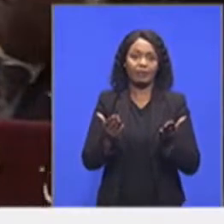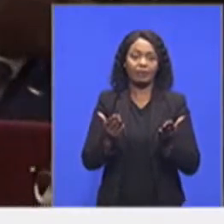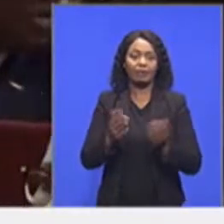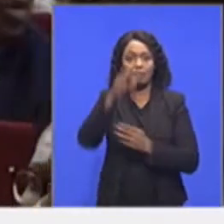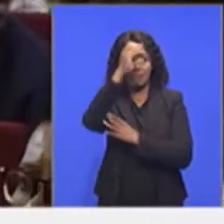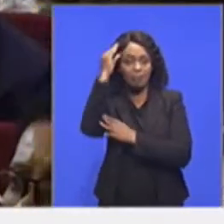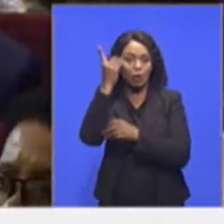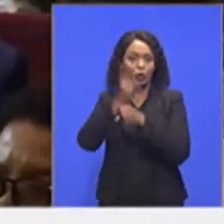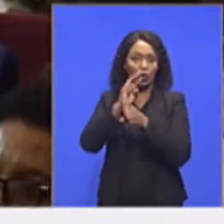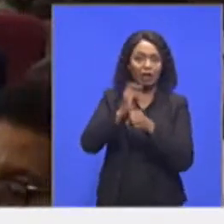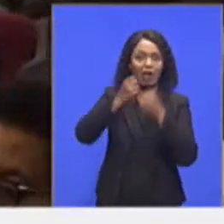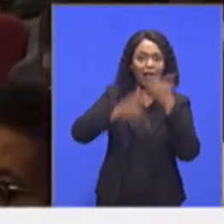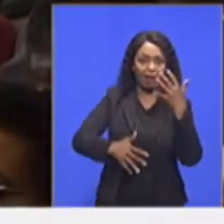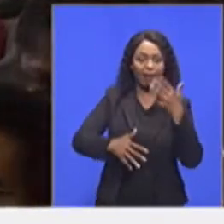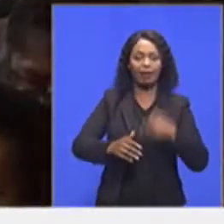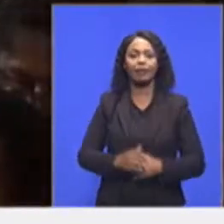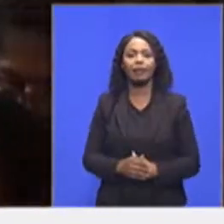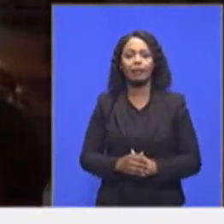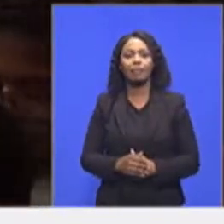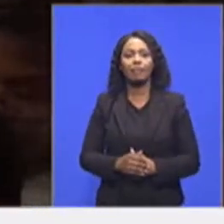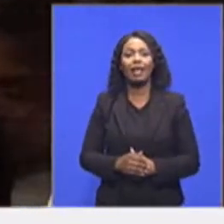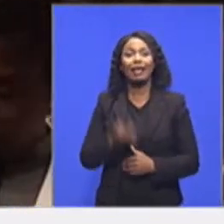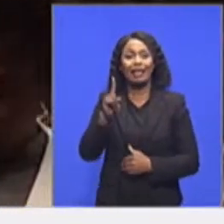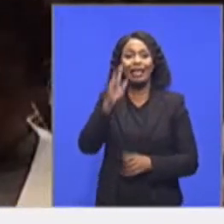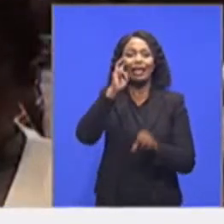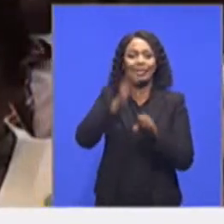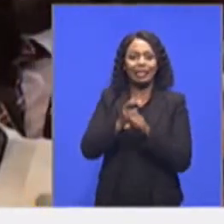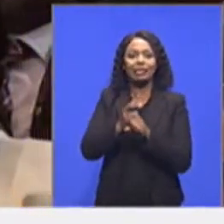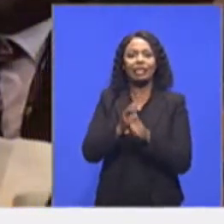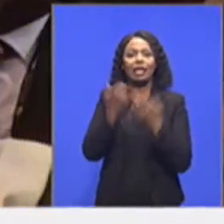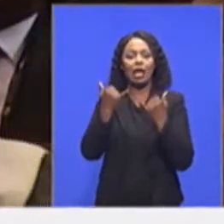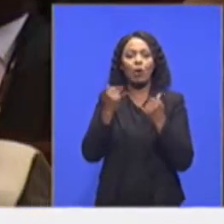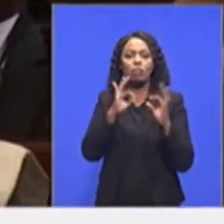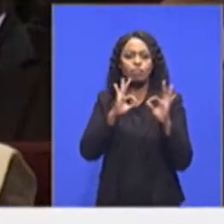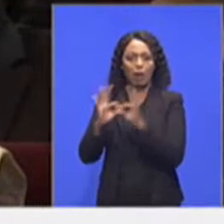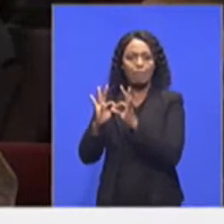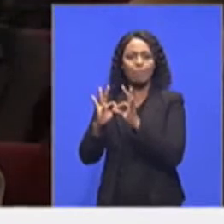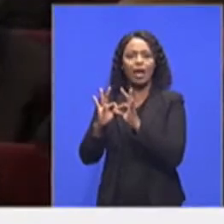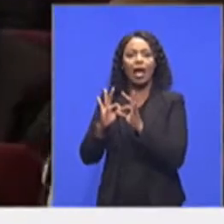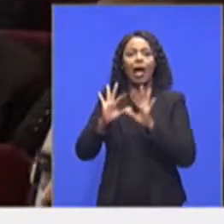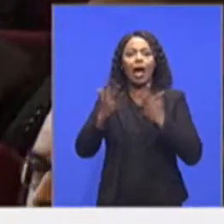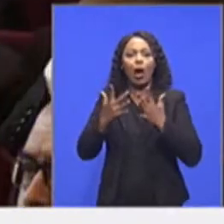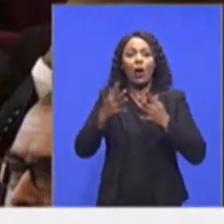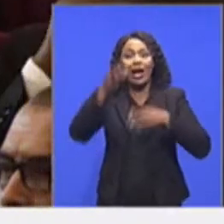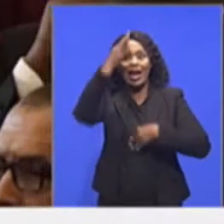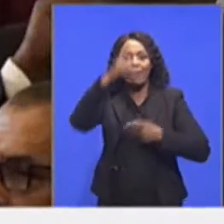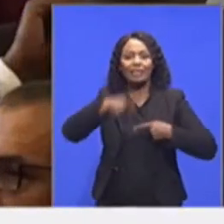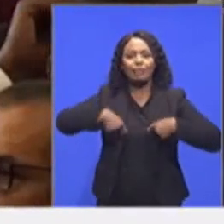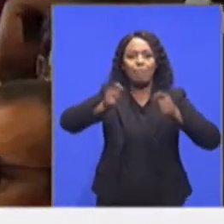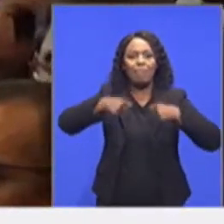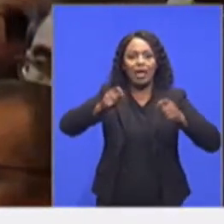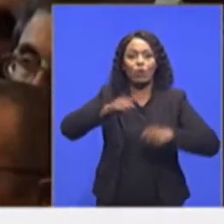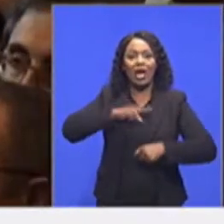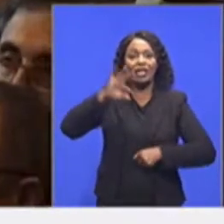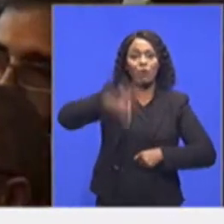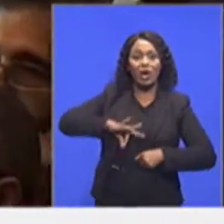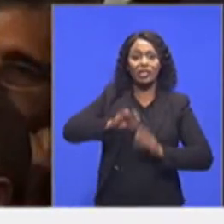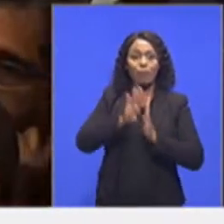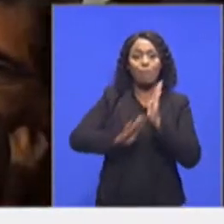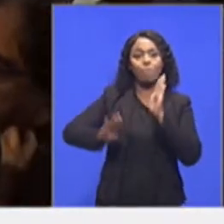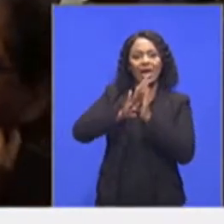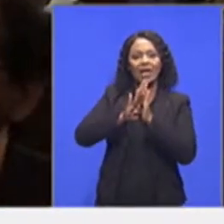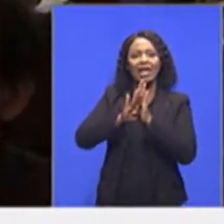wage settlement will require very significant trade-offs in government spending because the wage bill consumes a significant portion of the